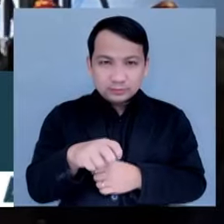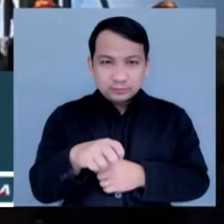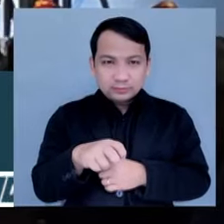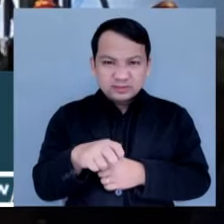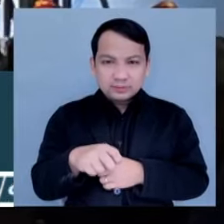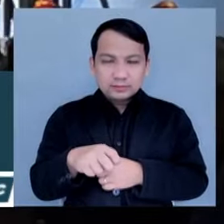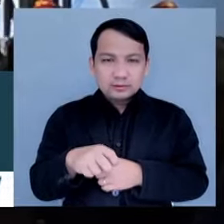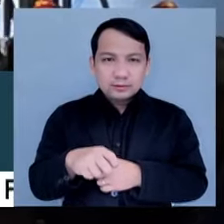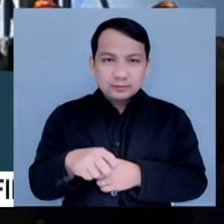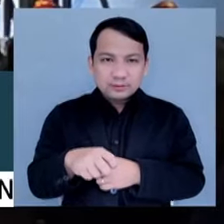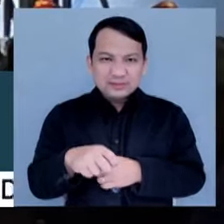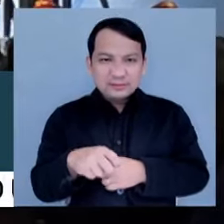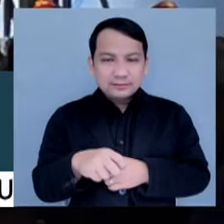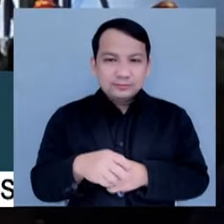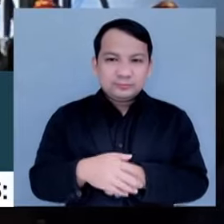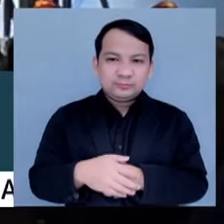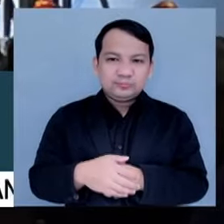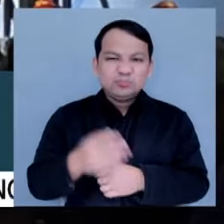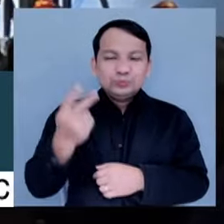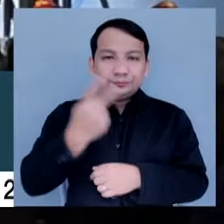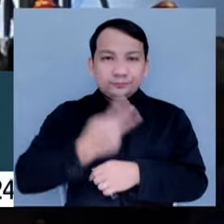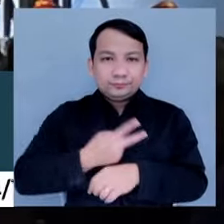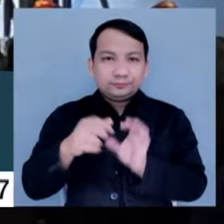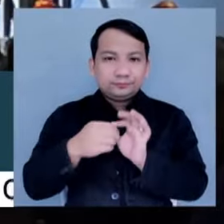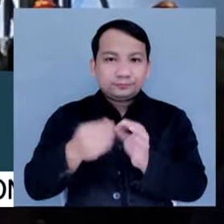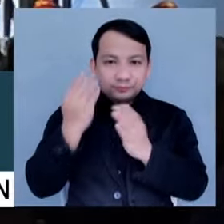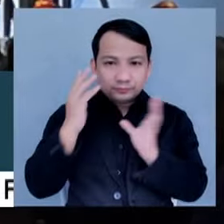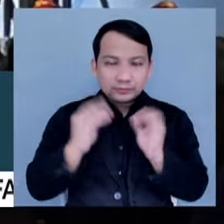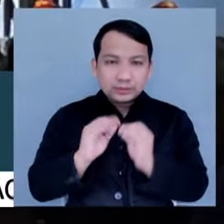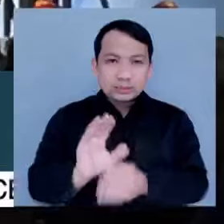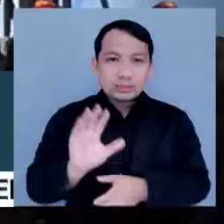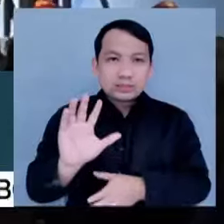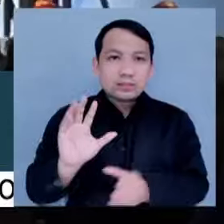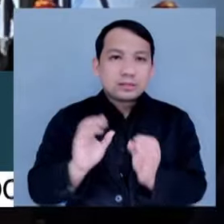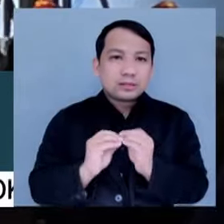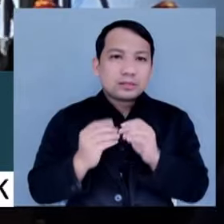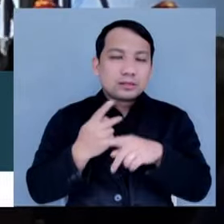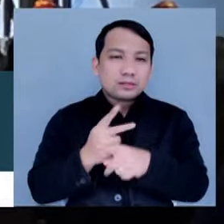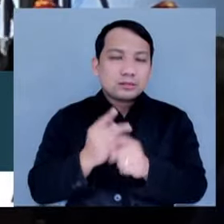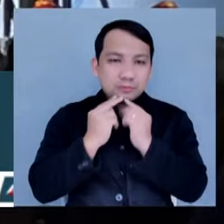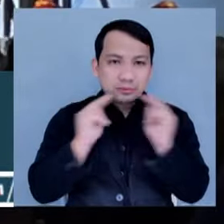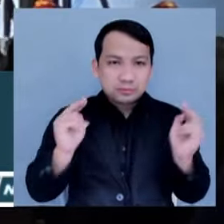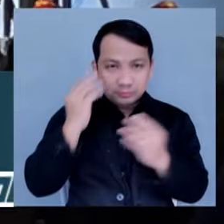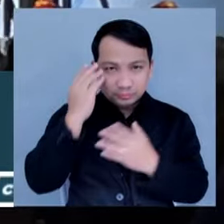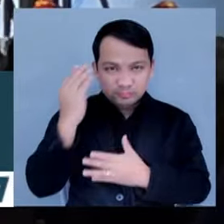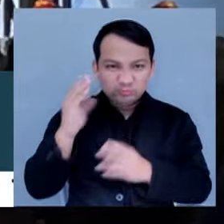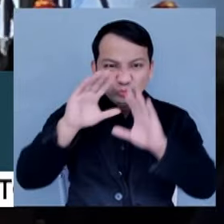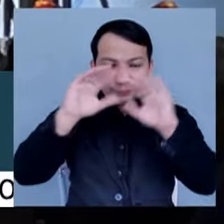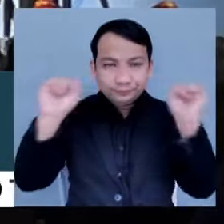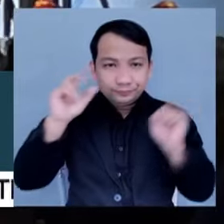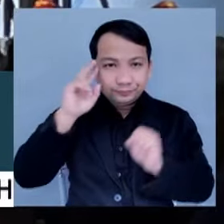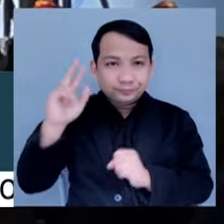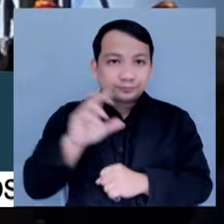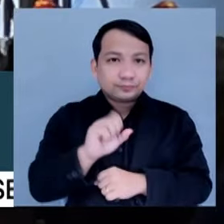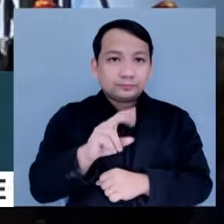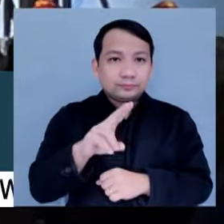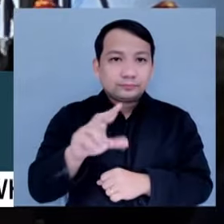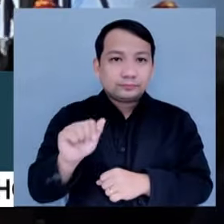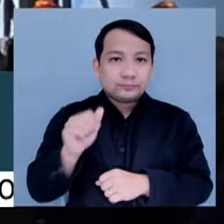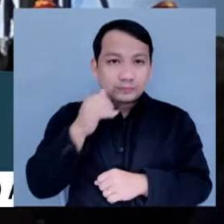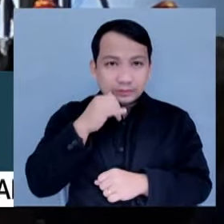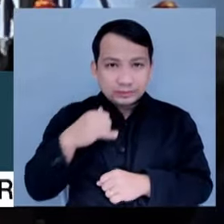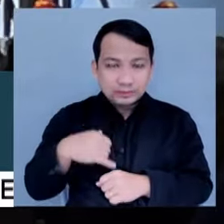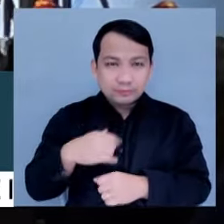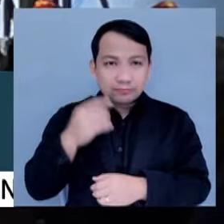Post-Sona discussion is a two-day event where cabinet heads are crunching the pronouncement on the President's State of the Nation address.